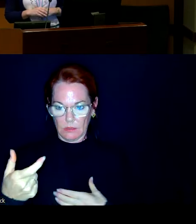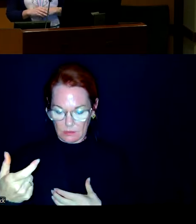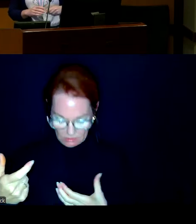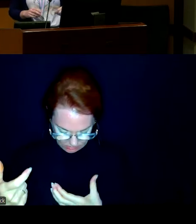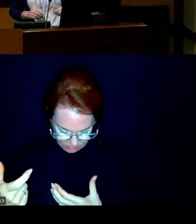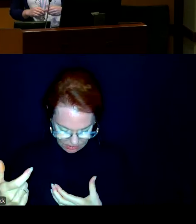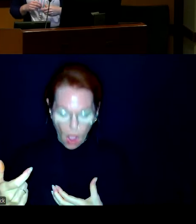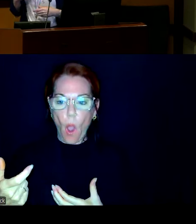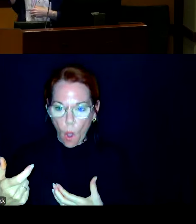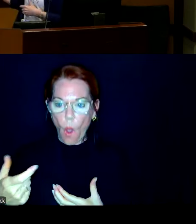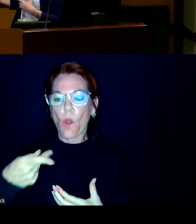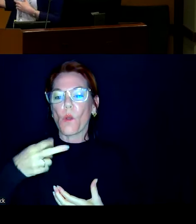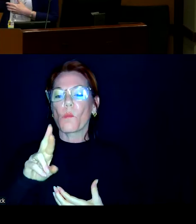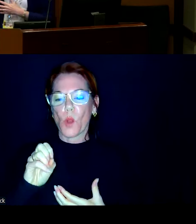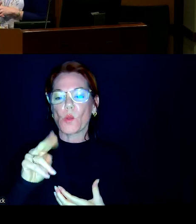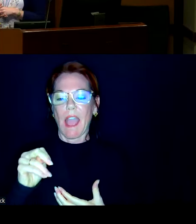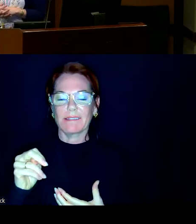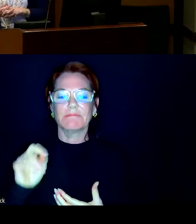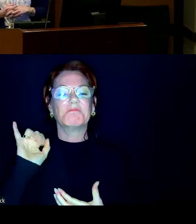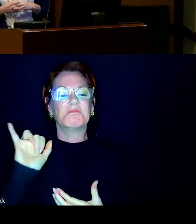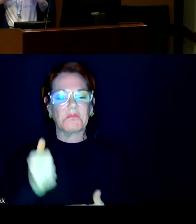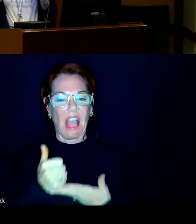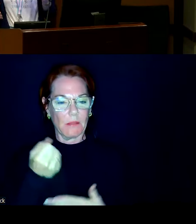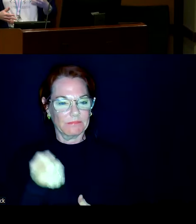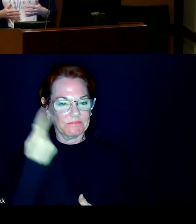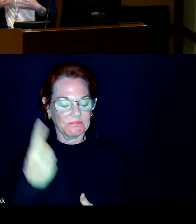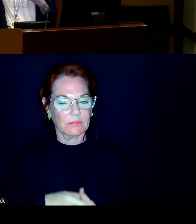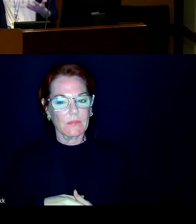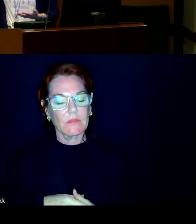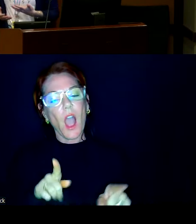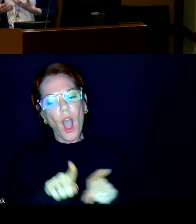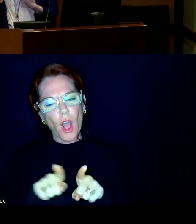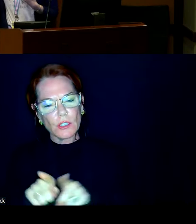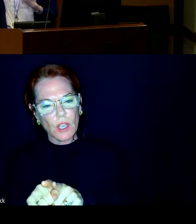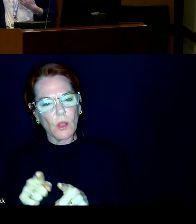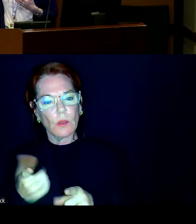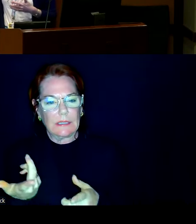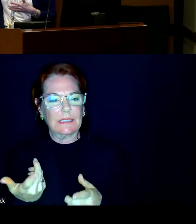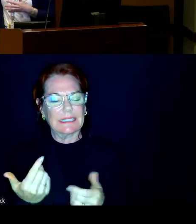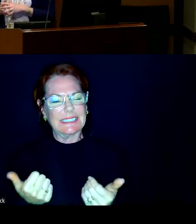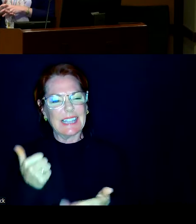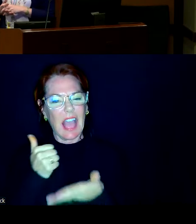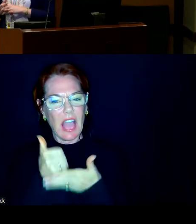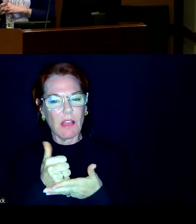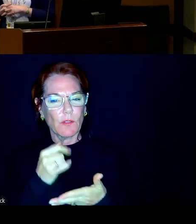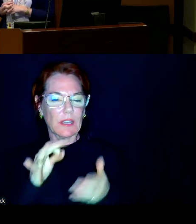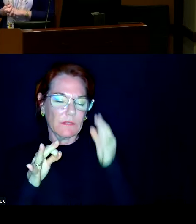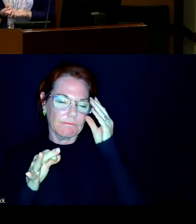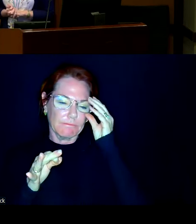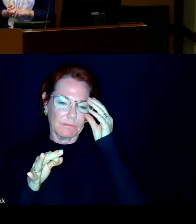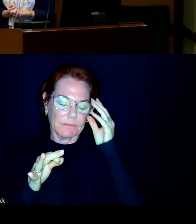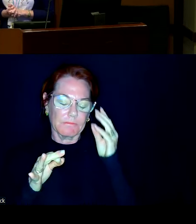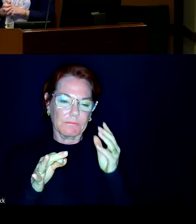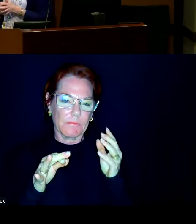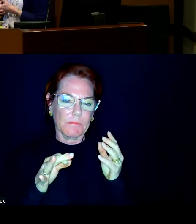sense. It's really helpful too, to just get in the habit of putting some context behind this. I think the biggest